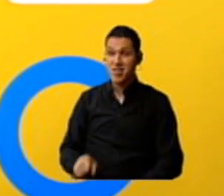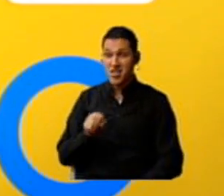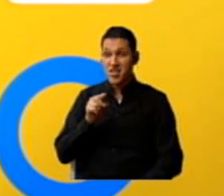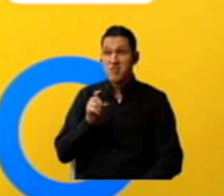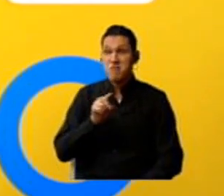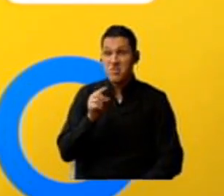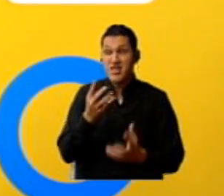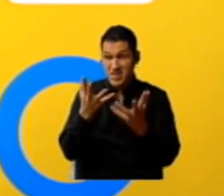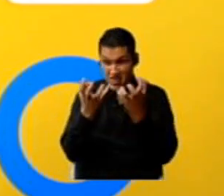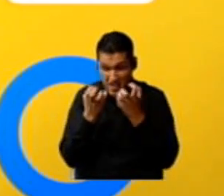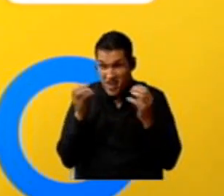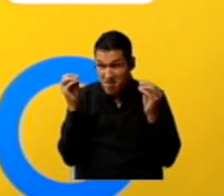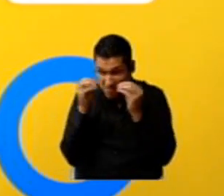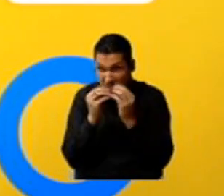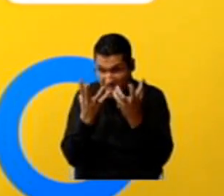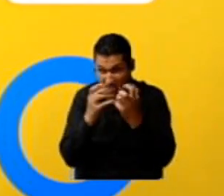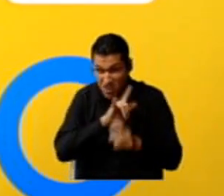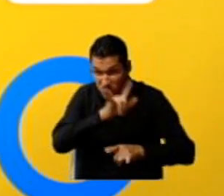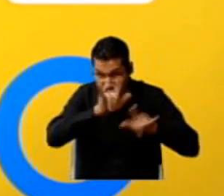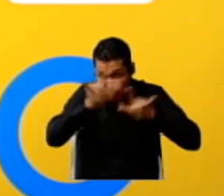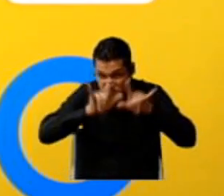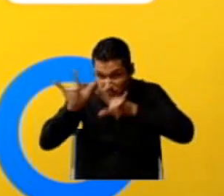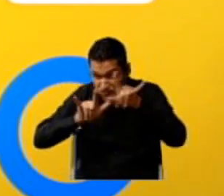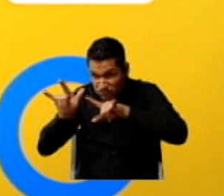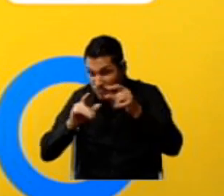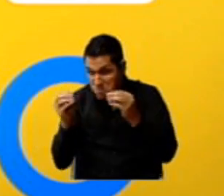travel more with Charlotte and Teacher Greivin? Yeah?